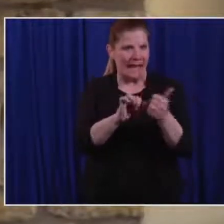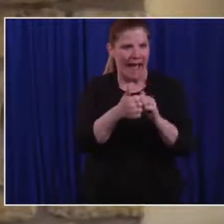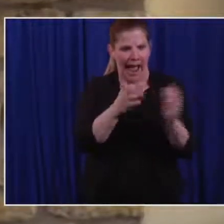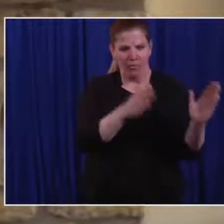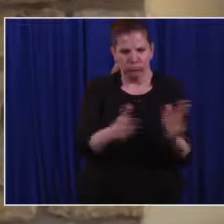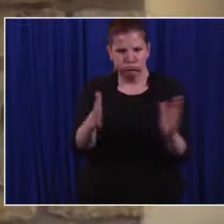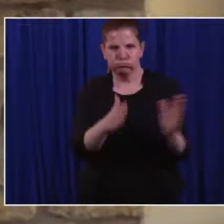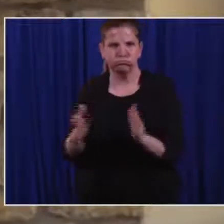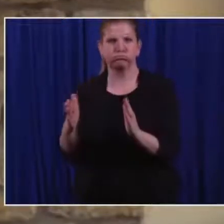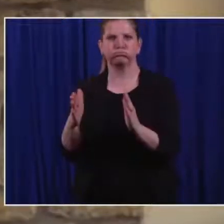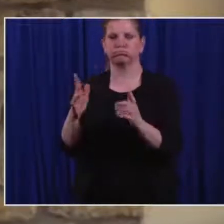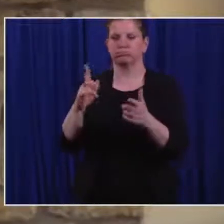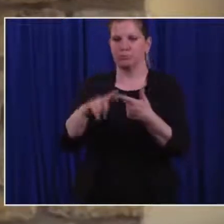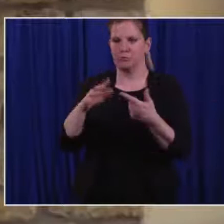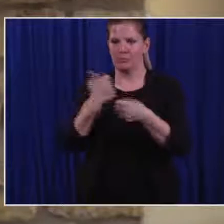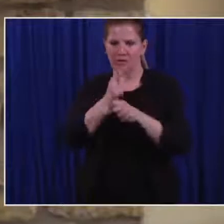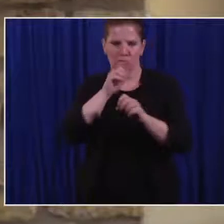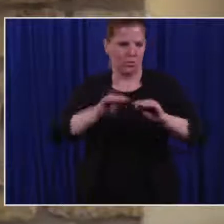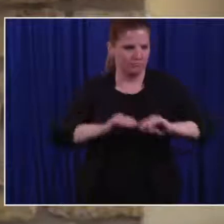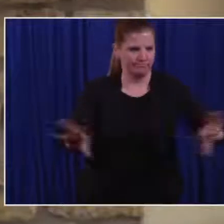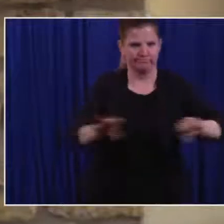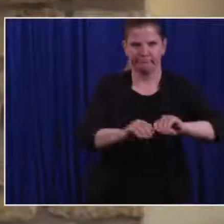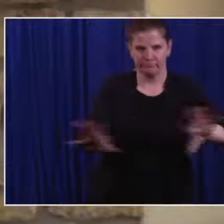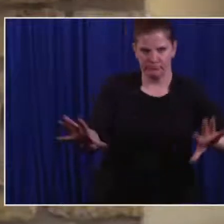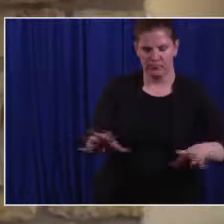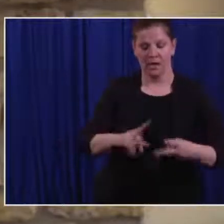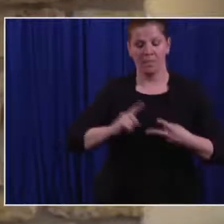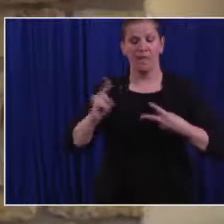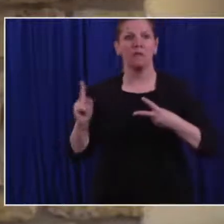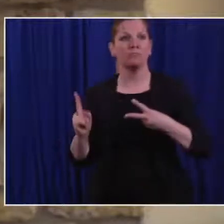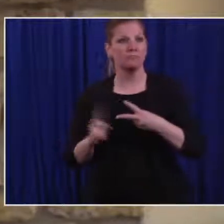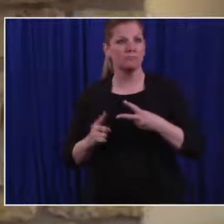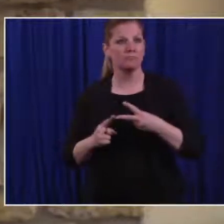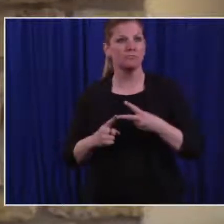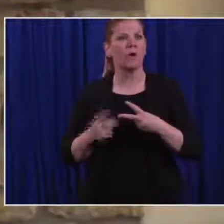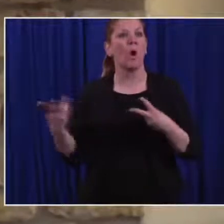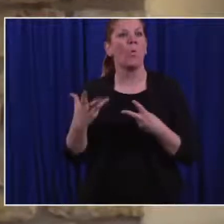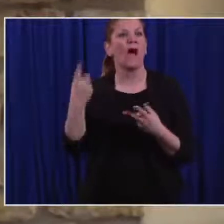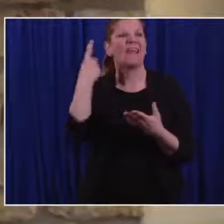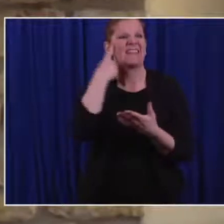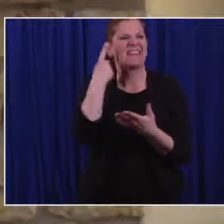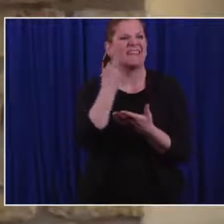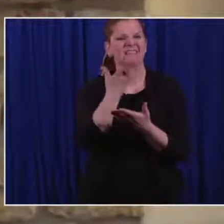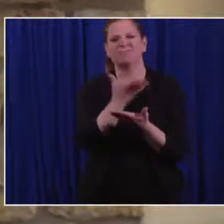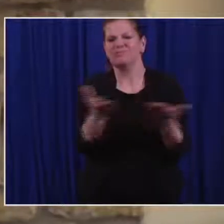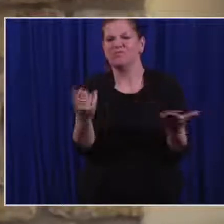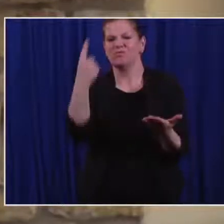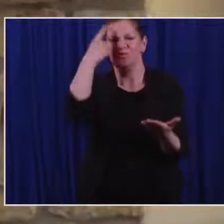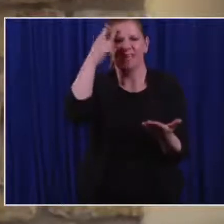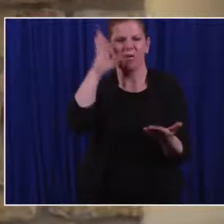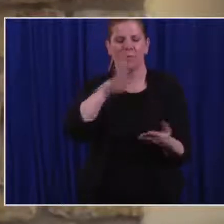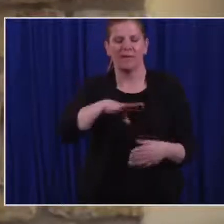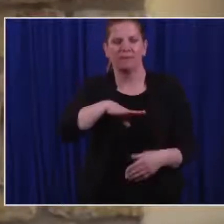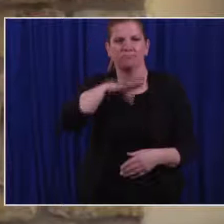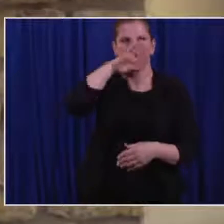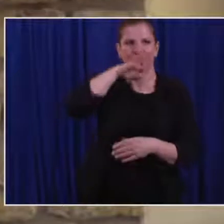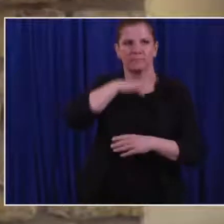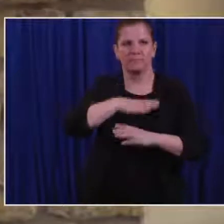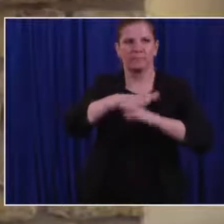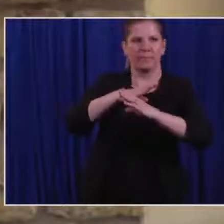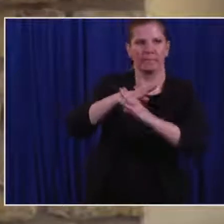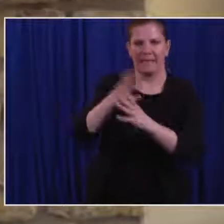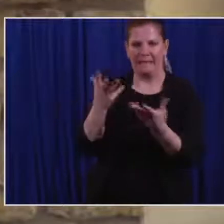capacity? And what sort of limitations or potential limitations do you see, whether it's the number of vaccinators who are available to perform this